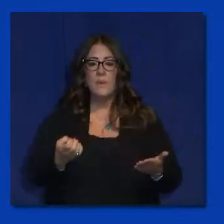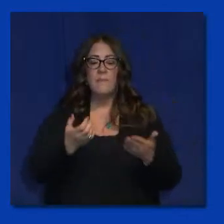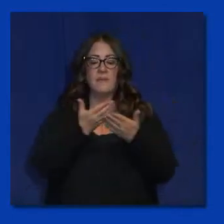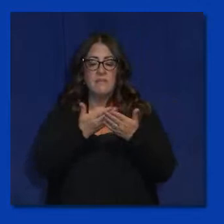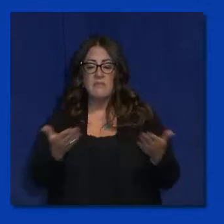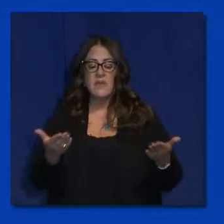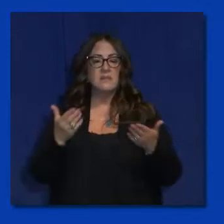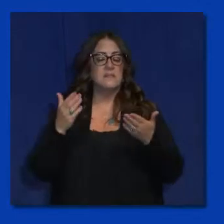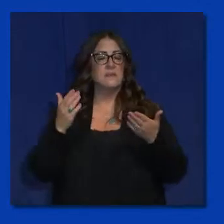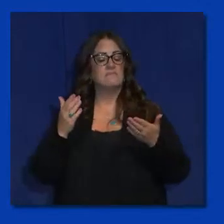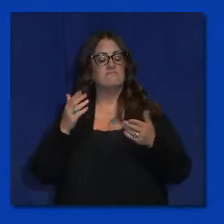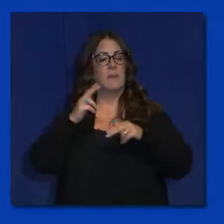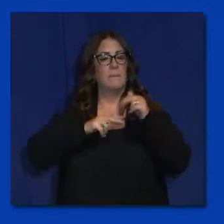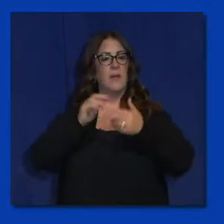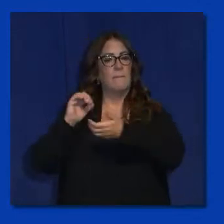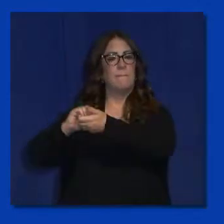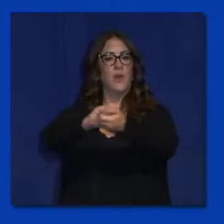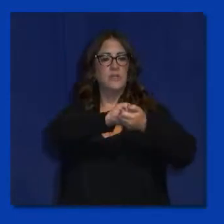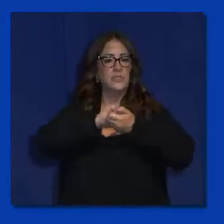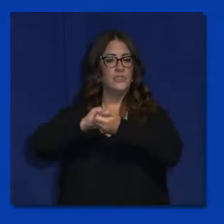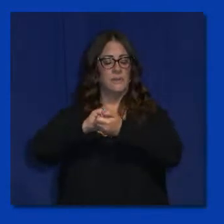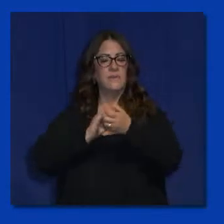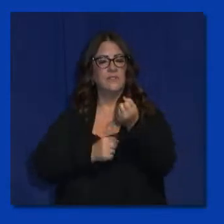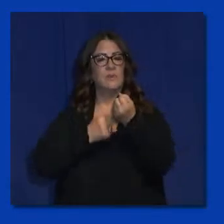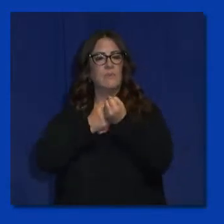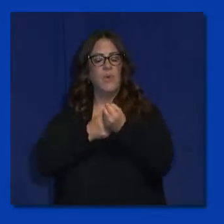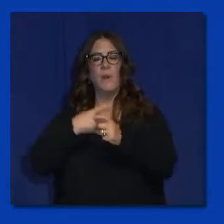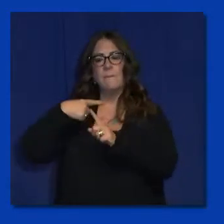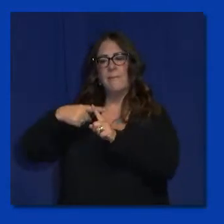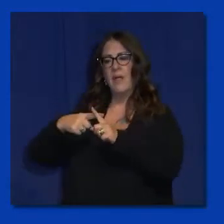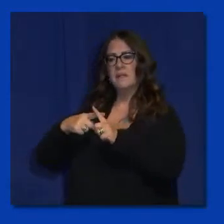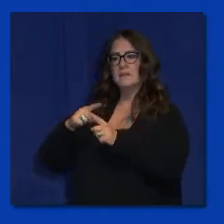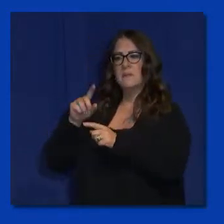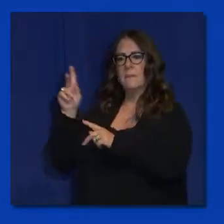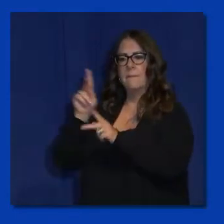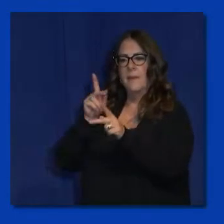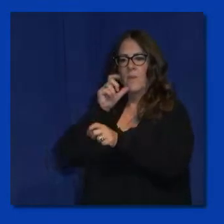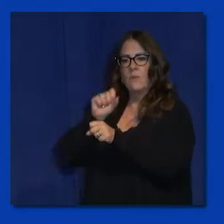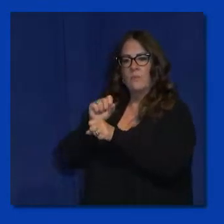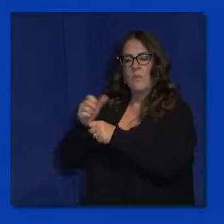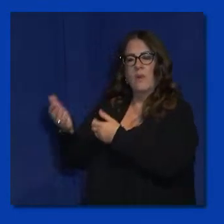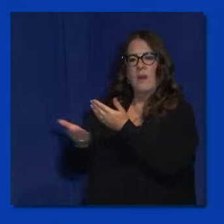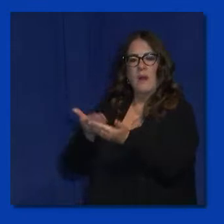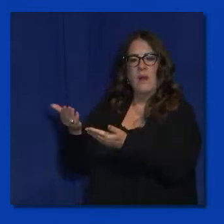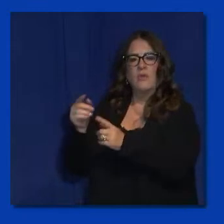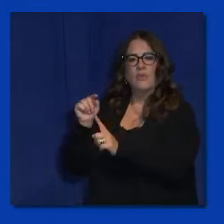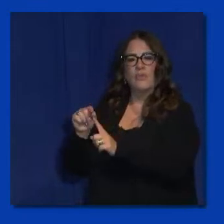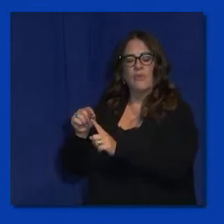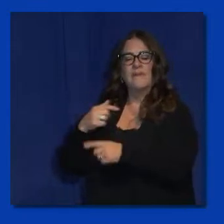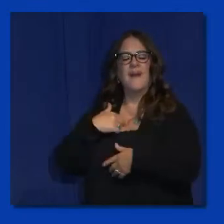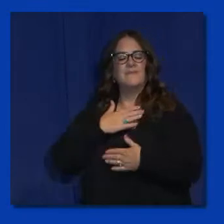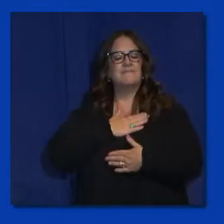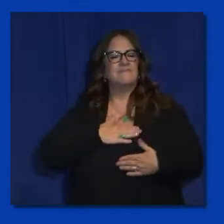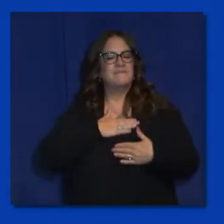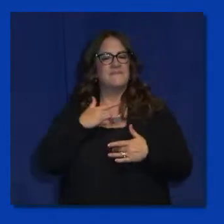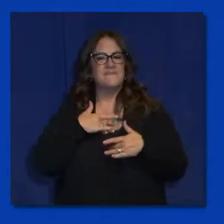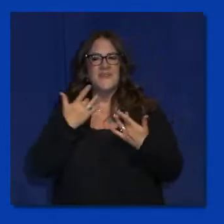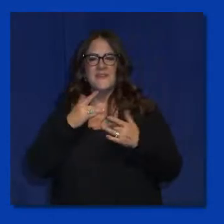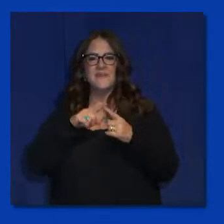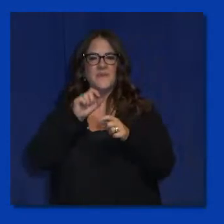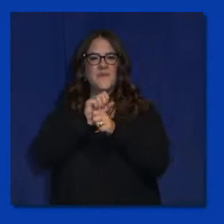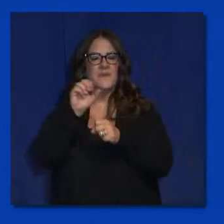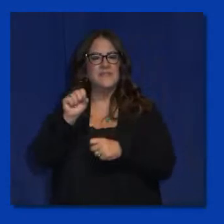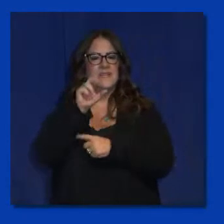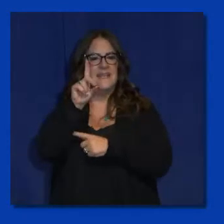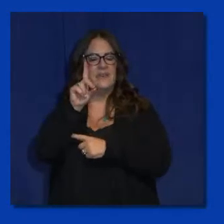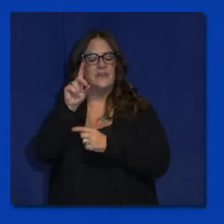of partnership and support. And then we're dealing with workforce in a way I'm really excited about, working with San Diego State University, the